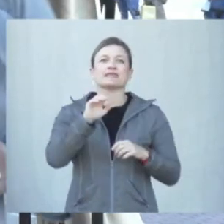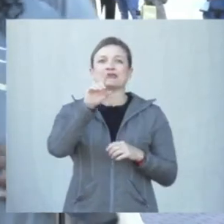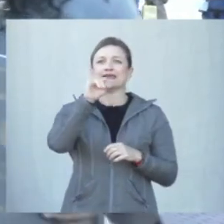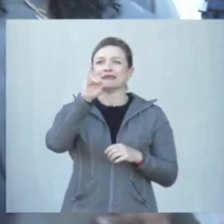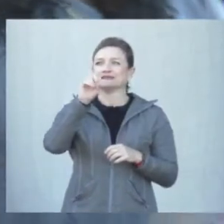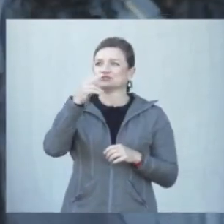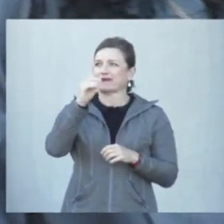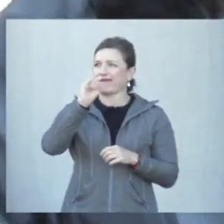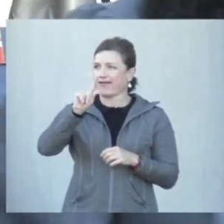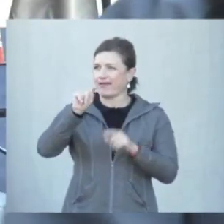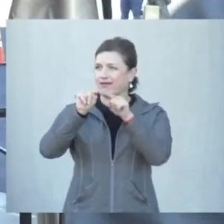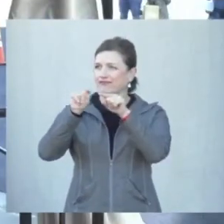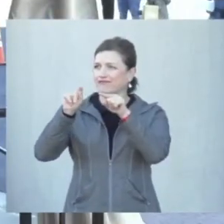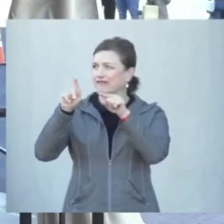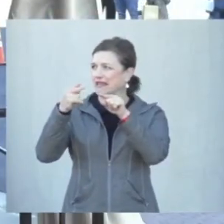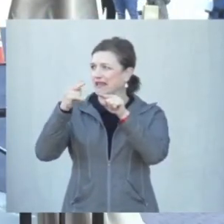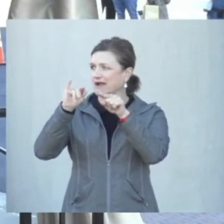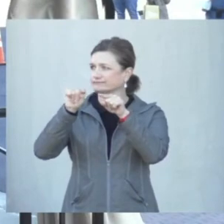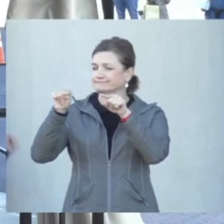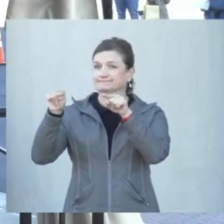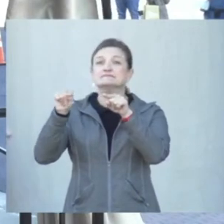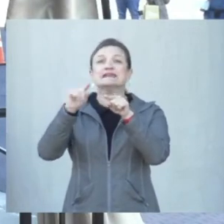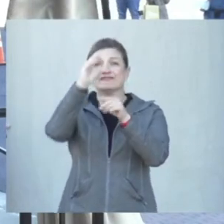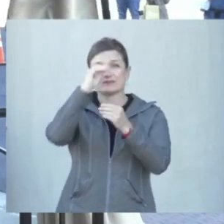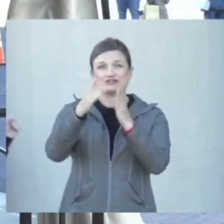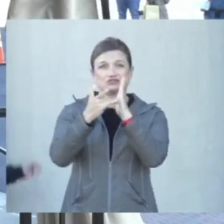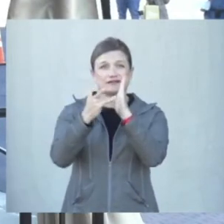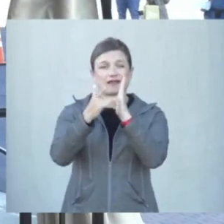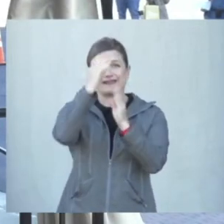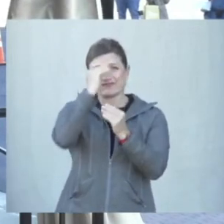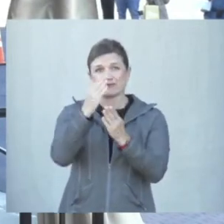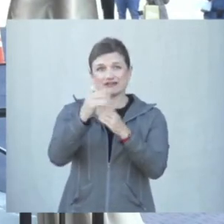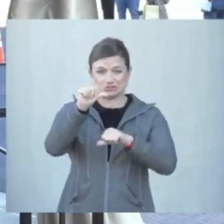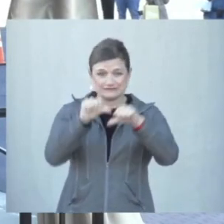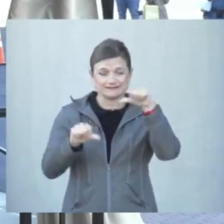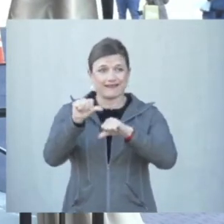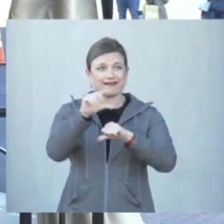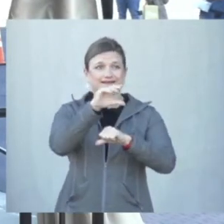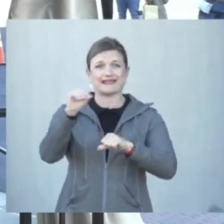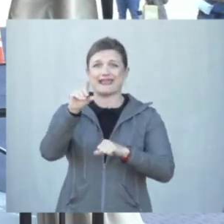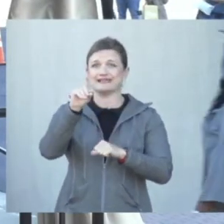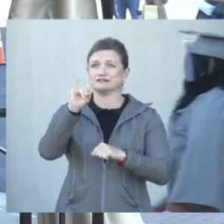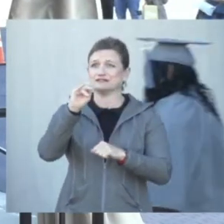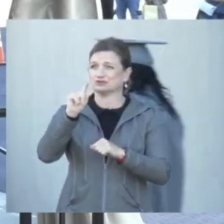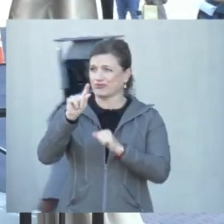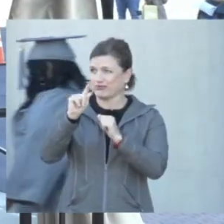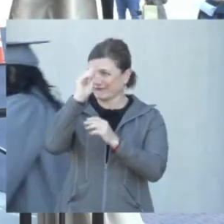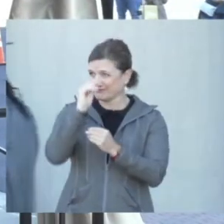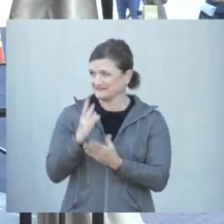Ishmael Silasu, Information Technology, Information Assurance, and Digital Forensics.